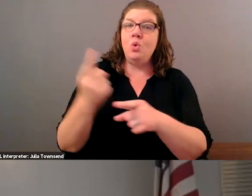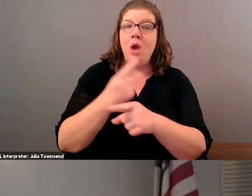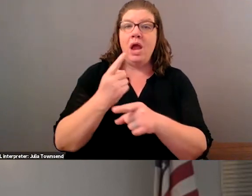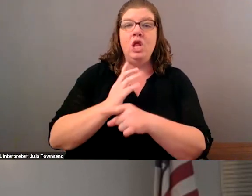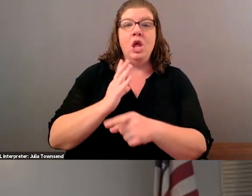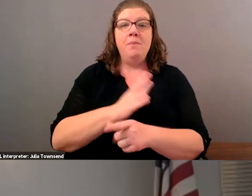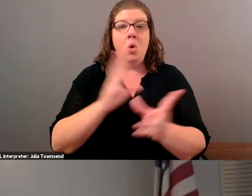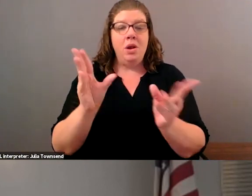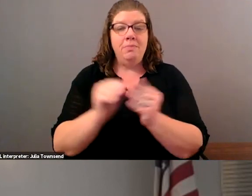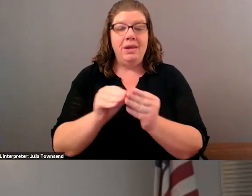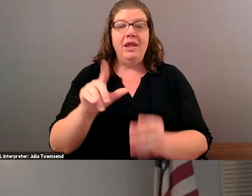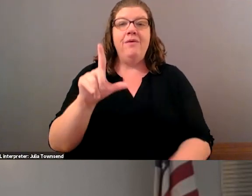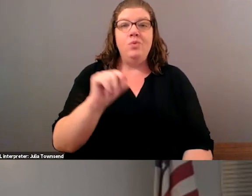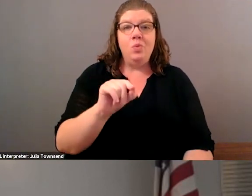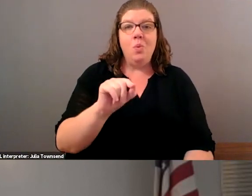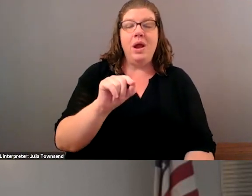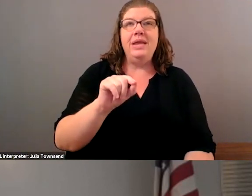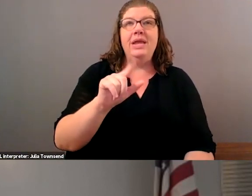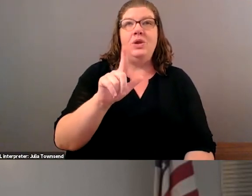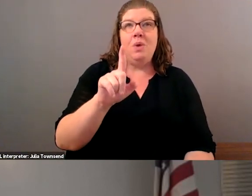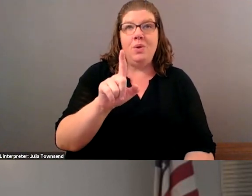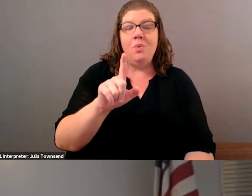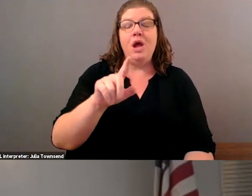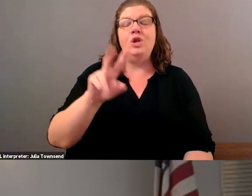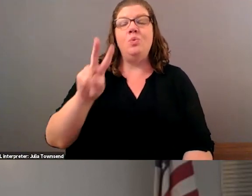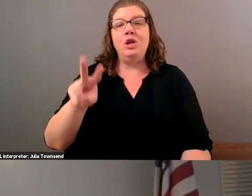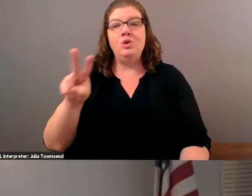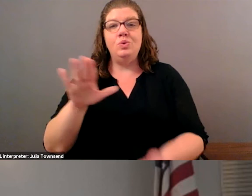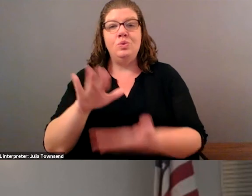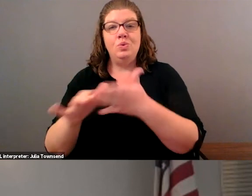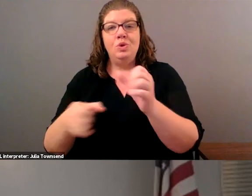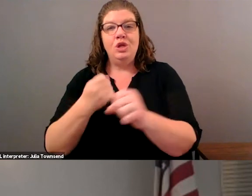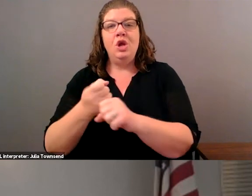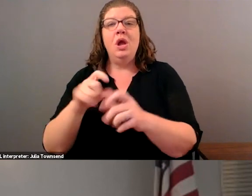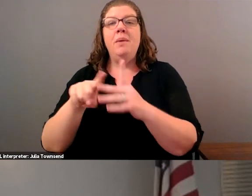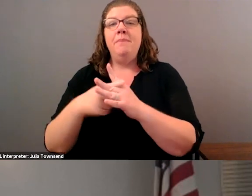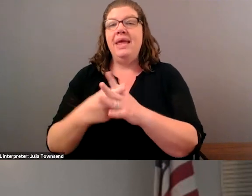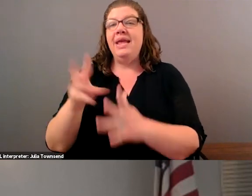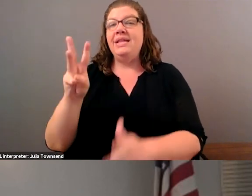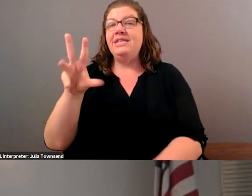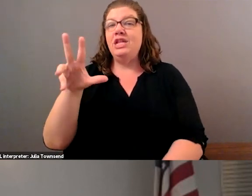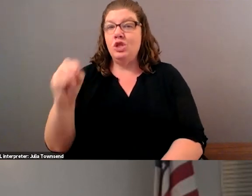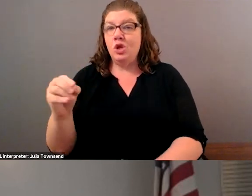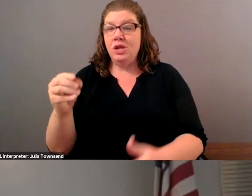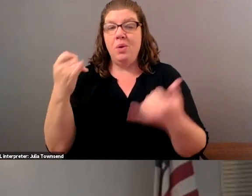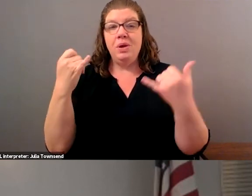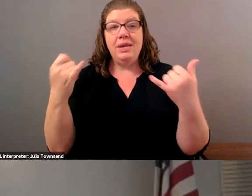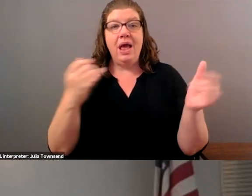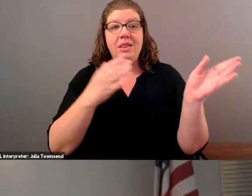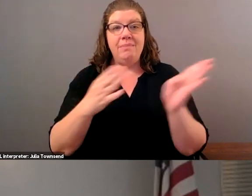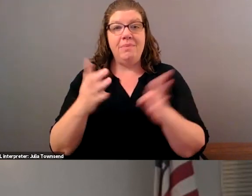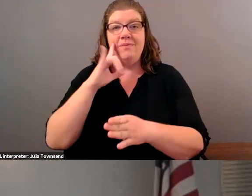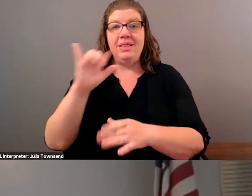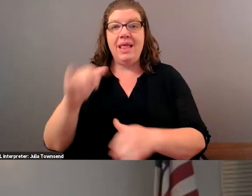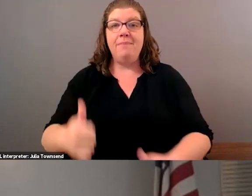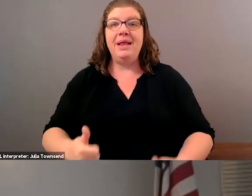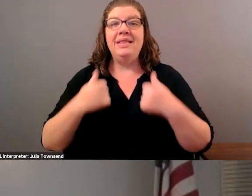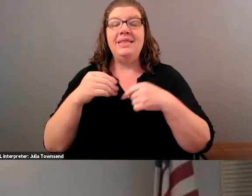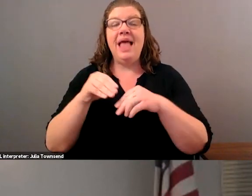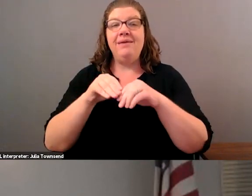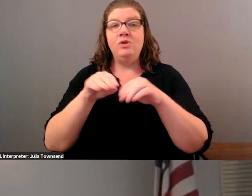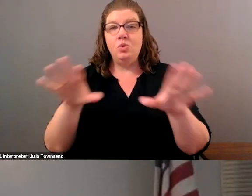the 2021-22 school year. We'll begin at 6:30, and as of now, the plan is for it to be live streamed and the